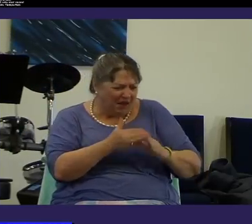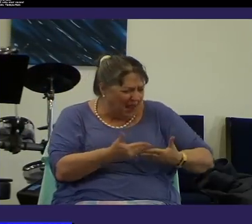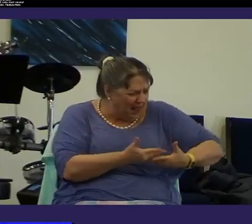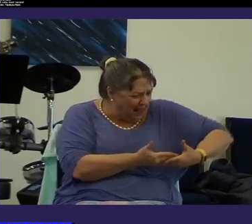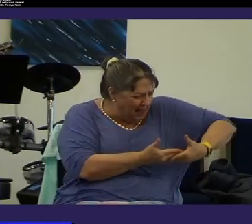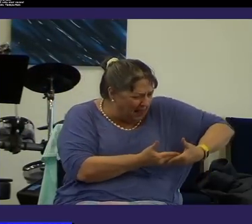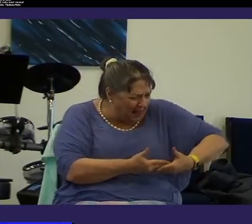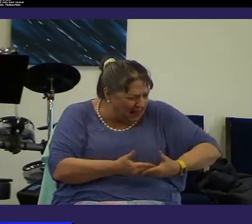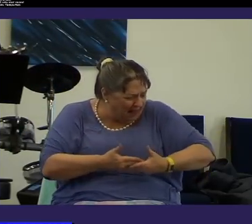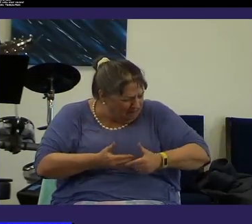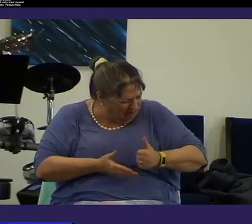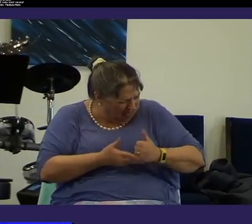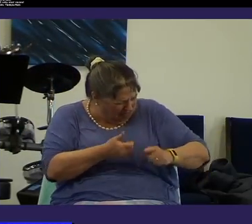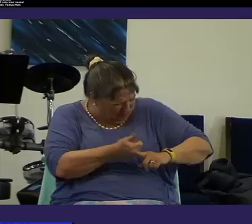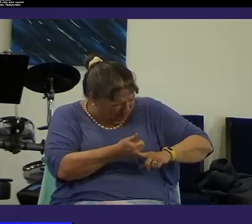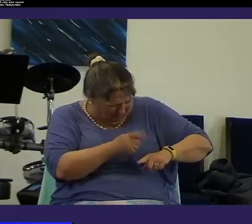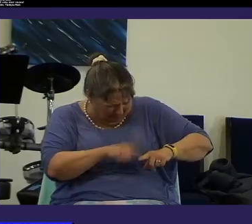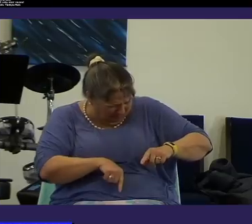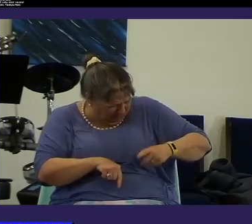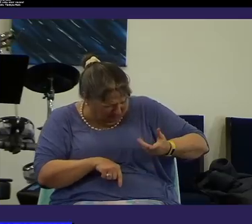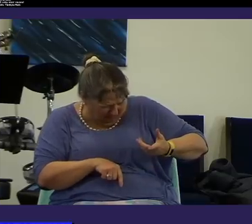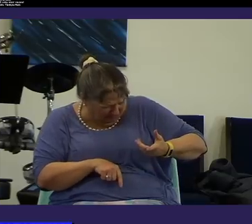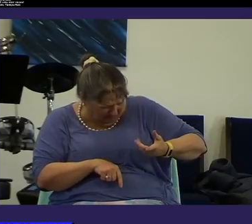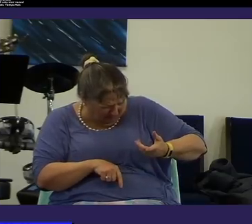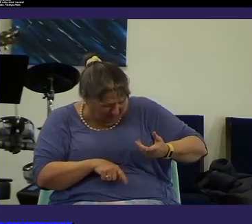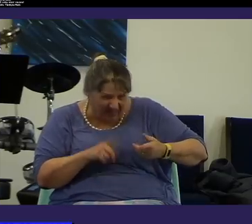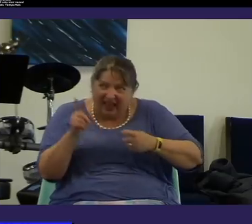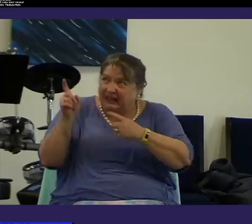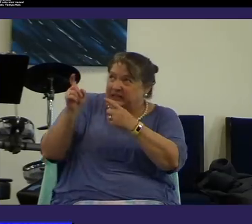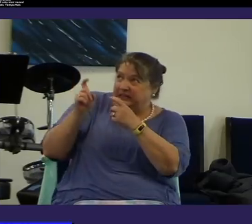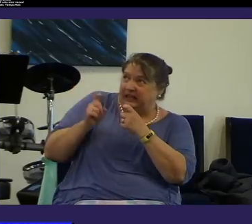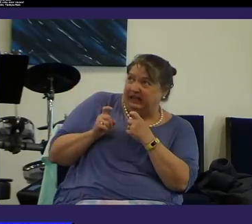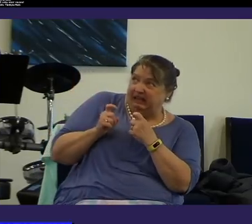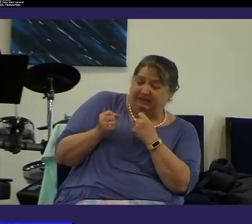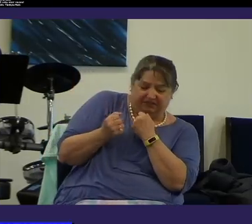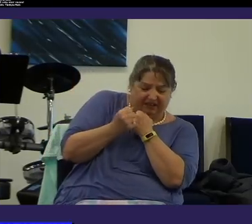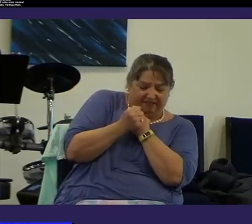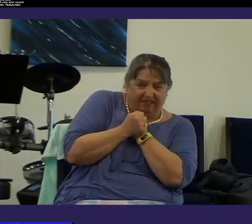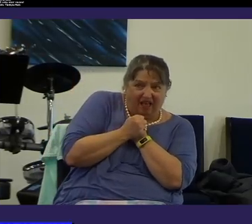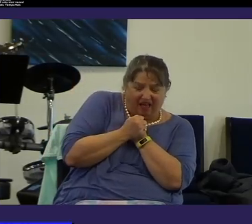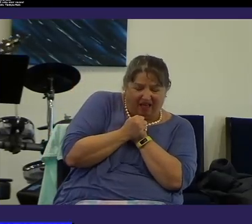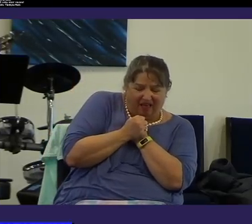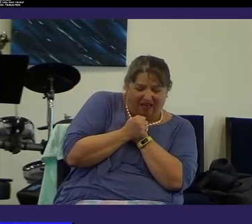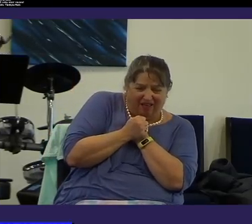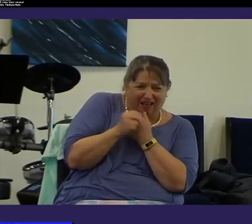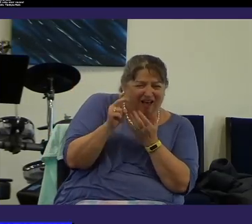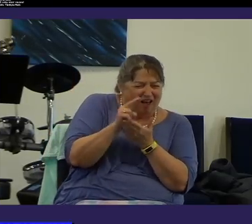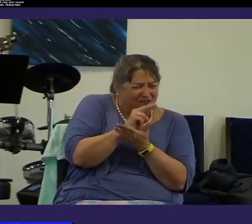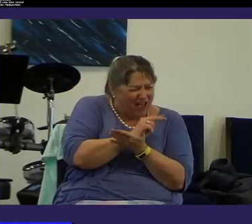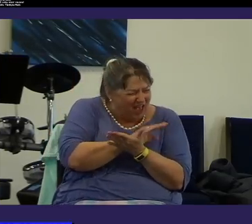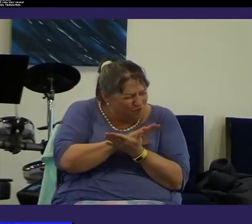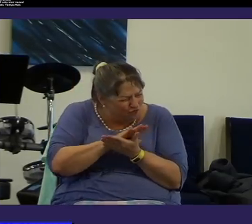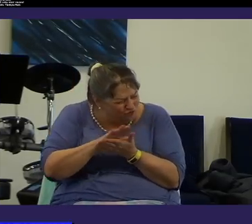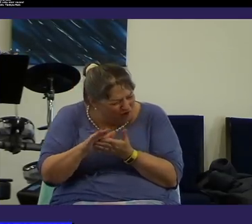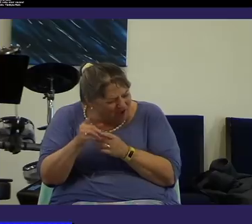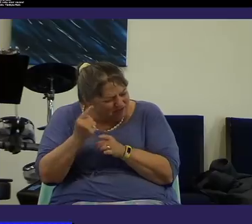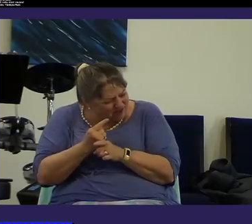in helpless babe, this gift of love